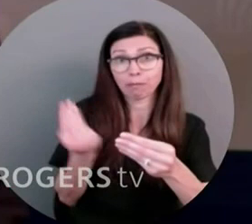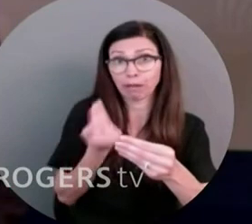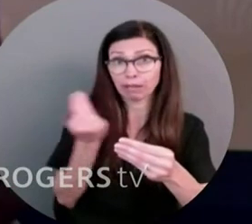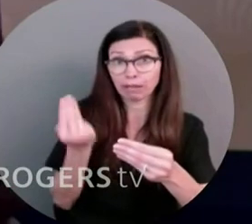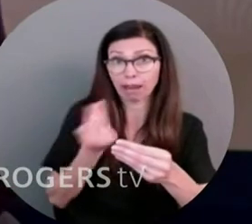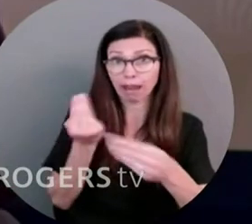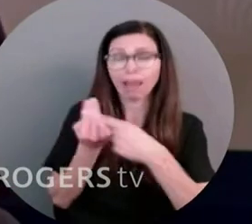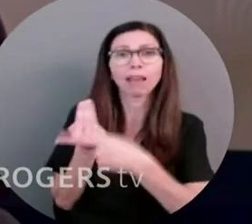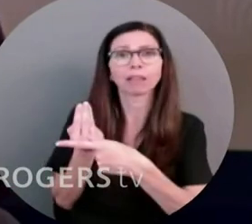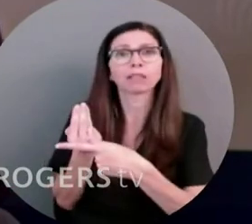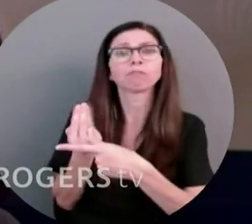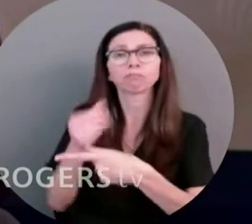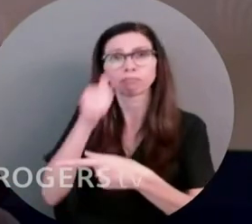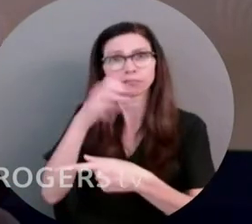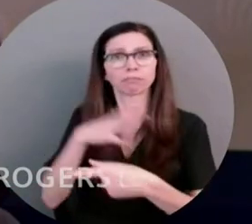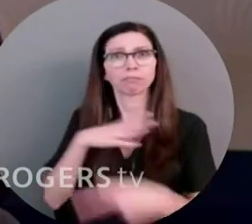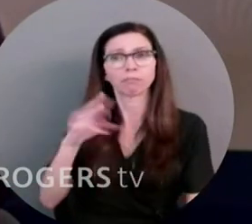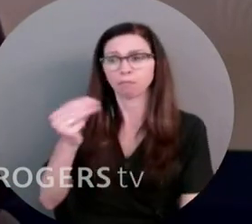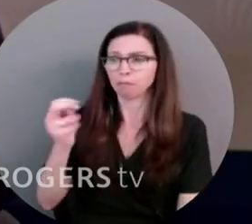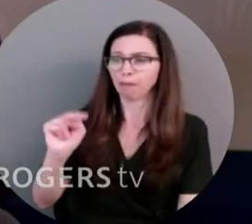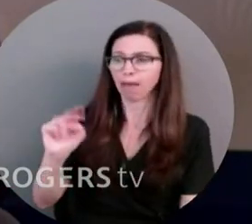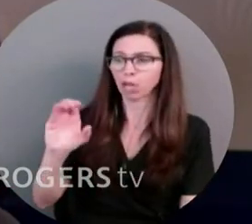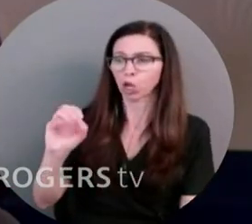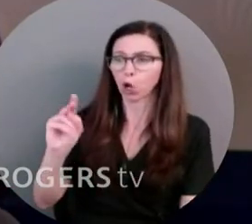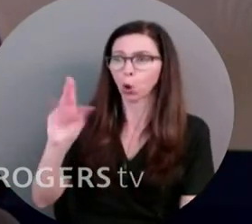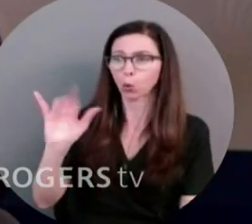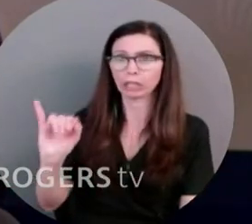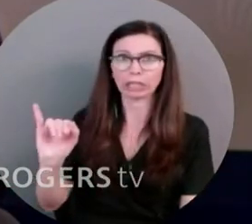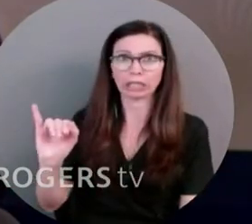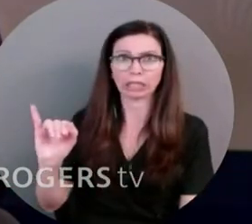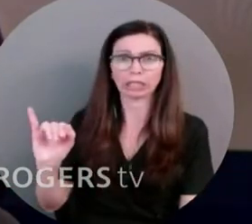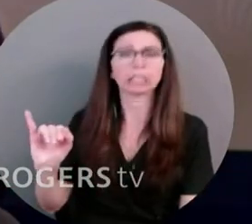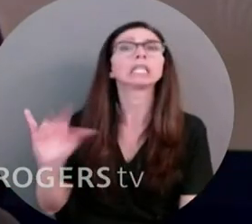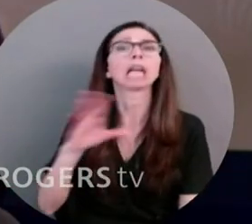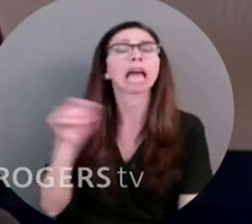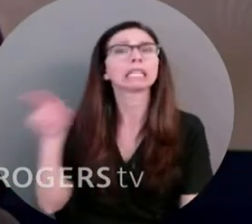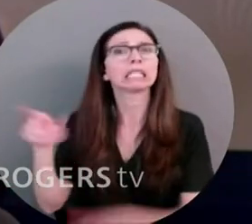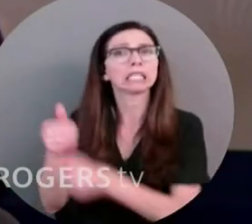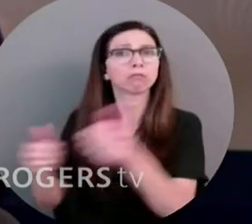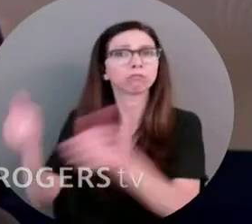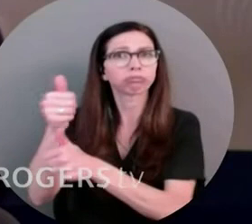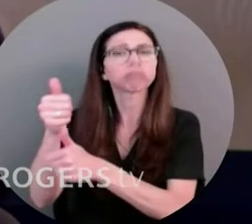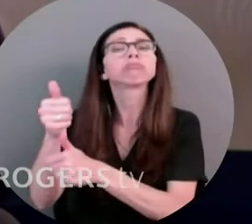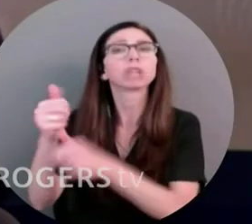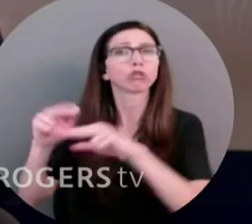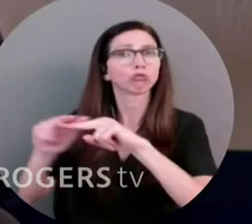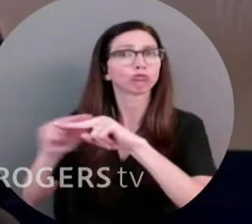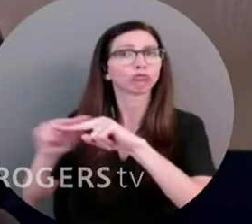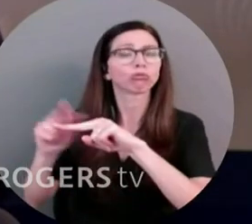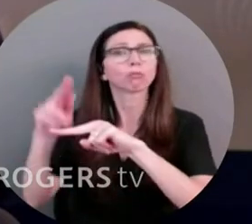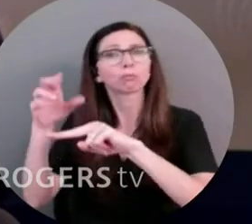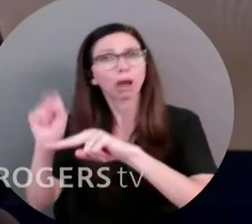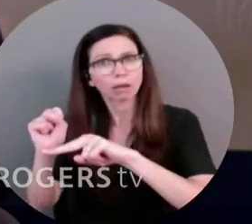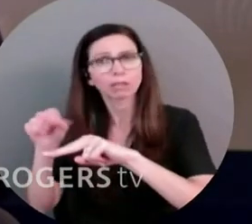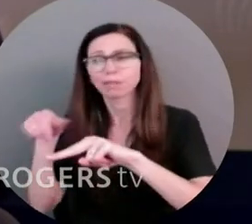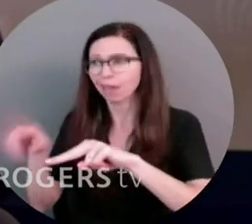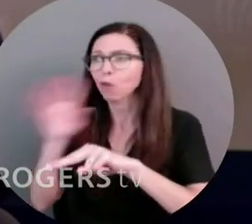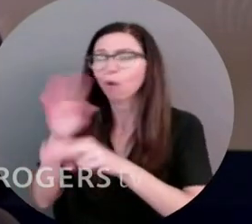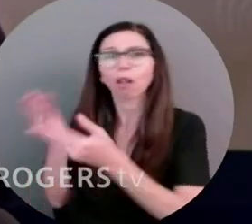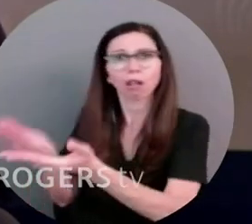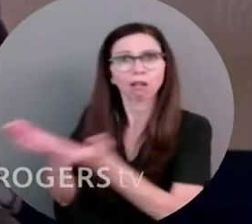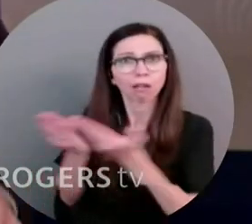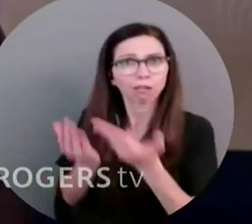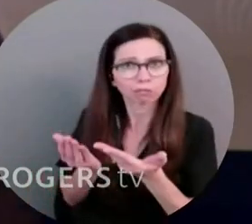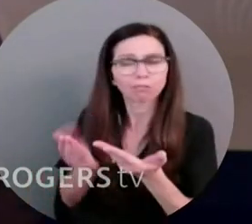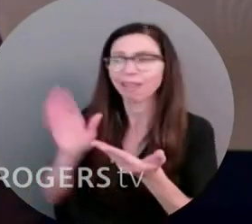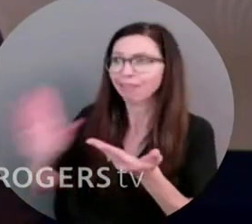Manconi at the behest of Alan Hubly, the Chair of Transit, will be bringing forward their recovery plan on what they plan to